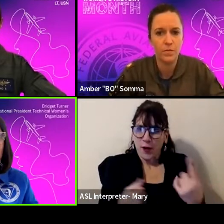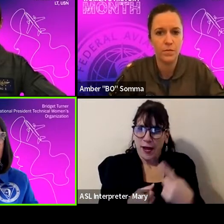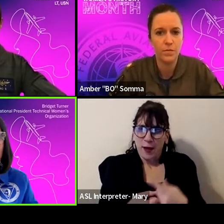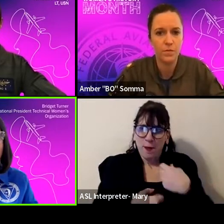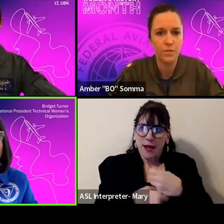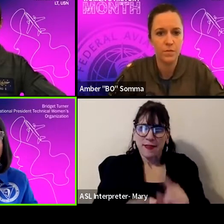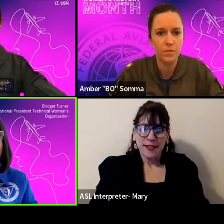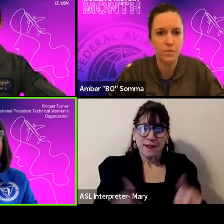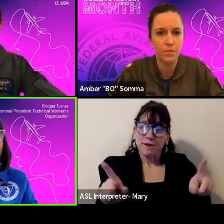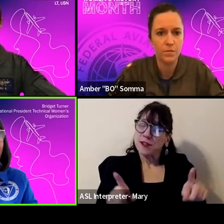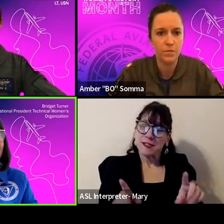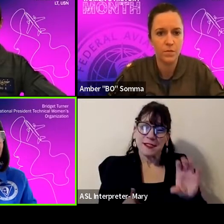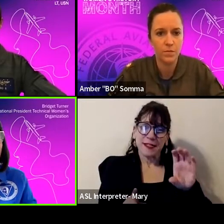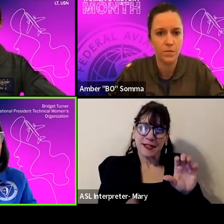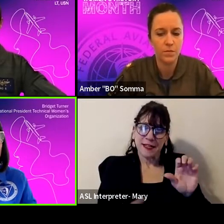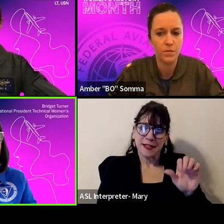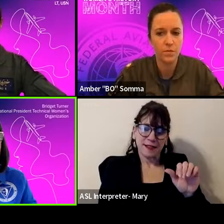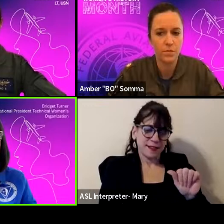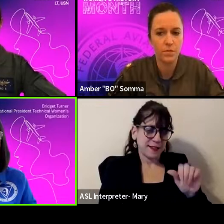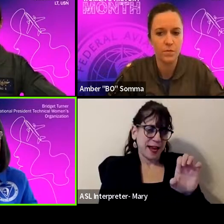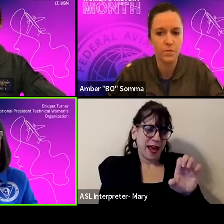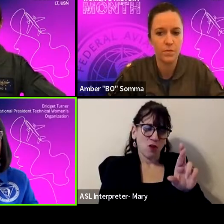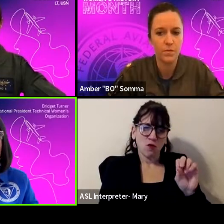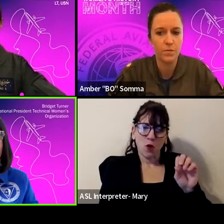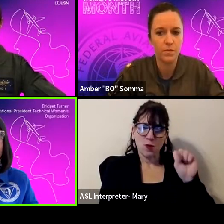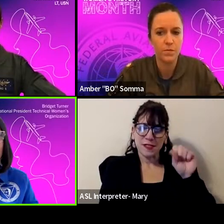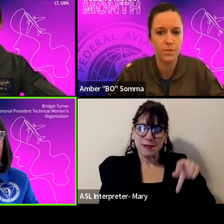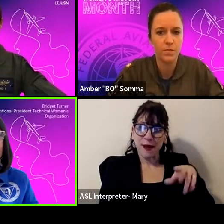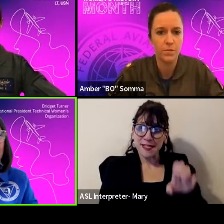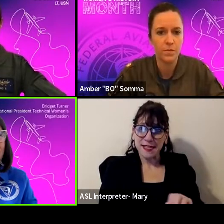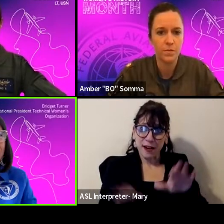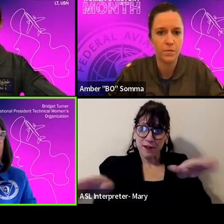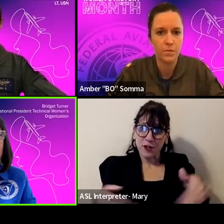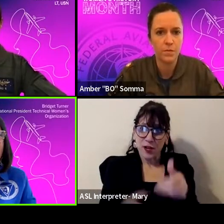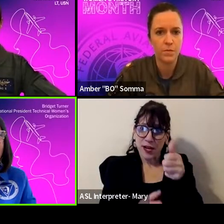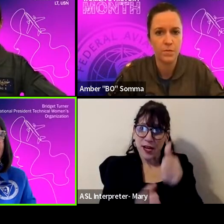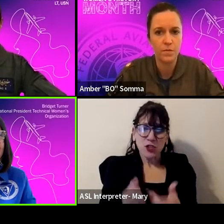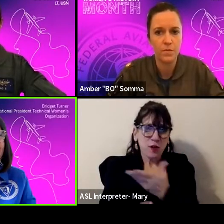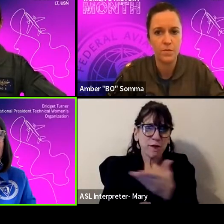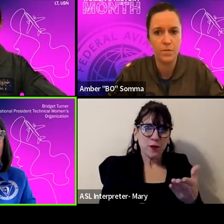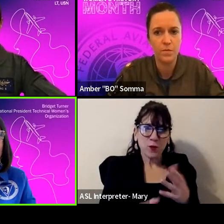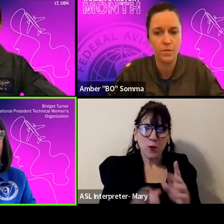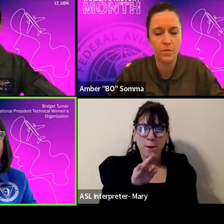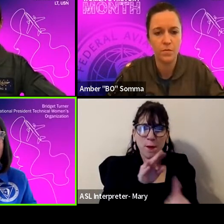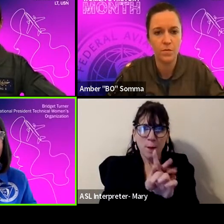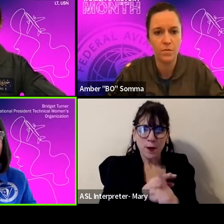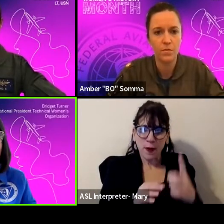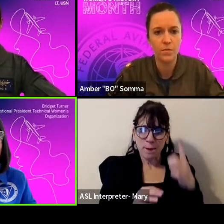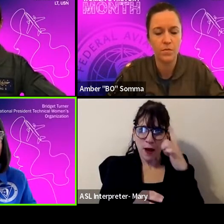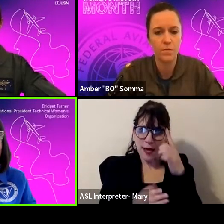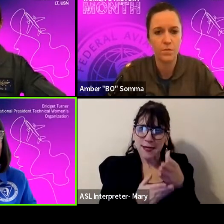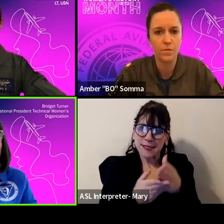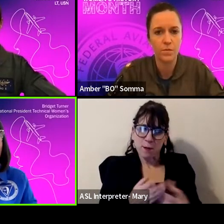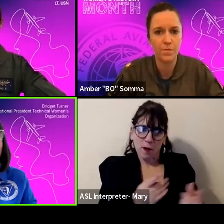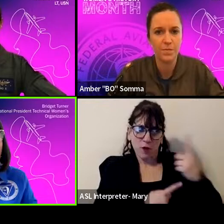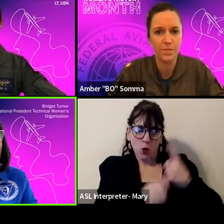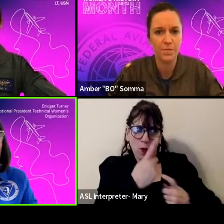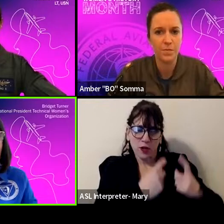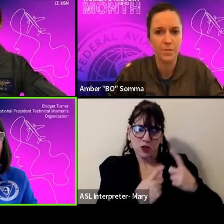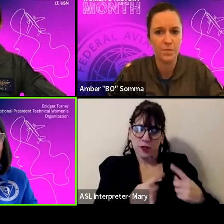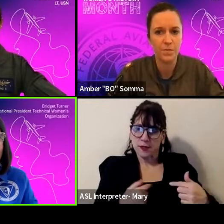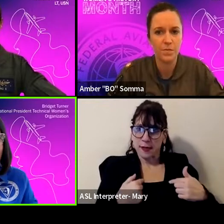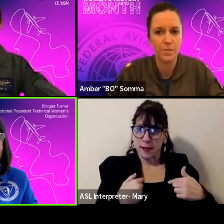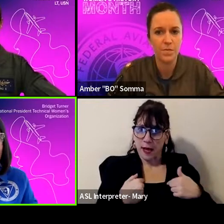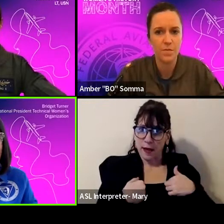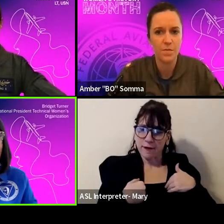difference in aerospace. As I introduce each one of you, what came to mind and some of the questions that I had,